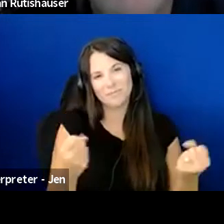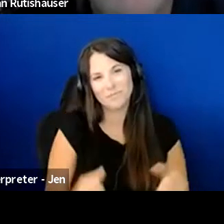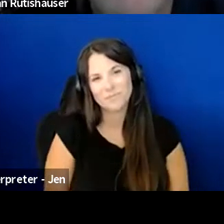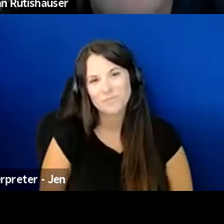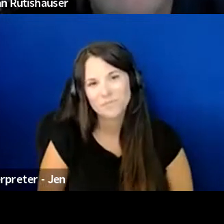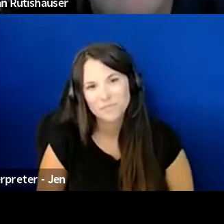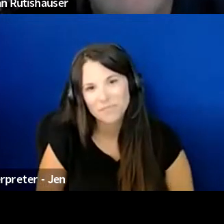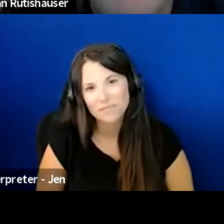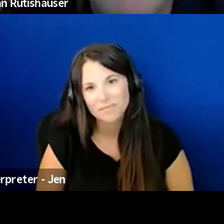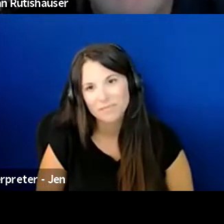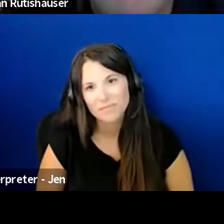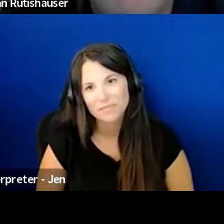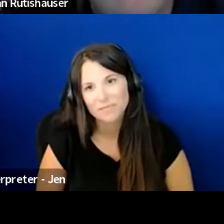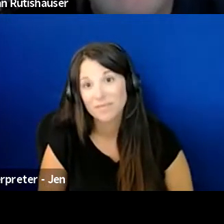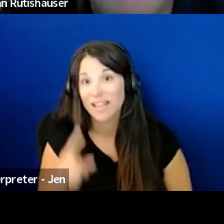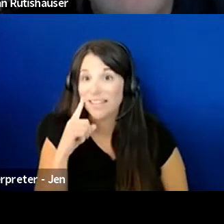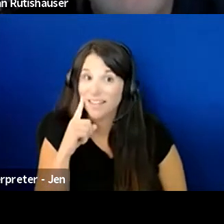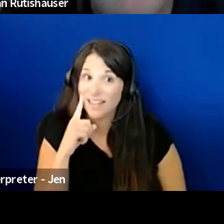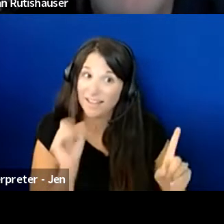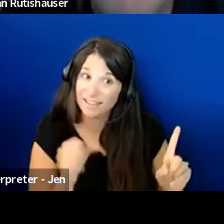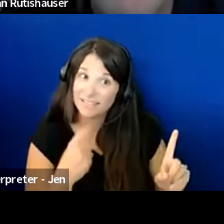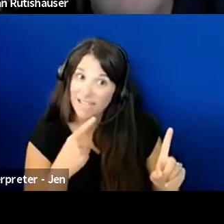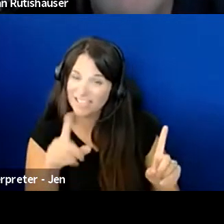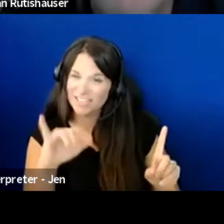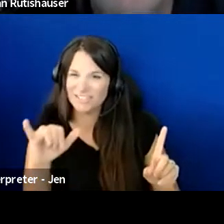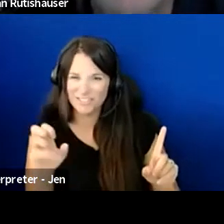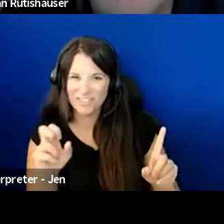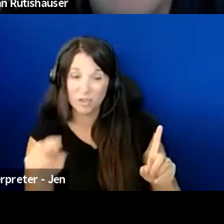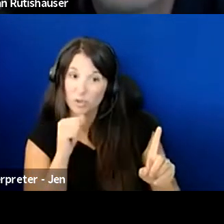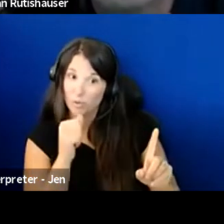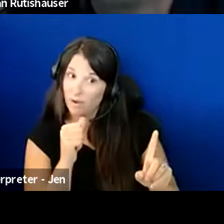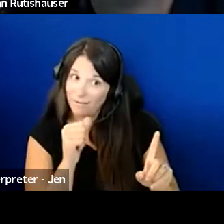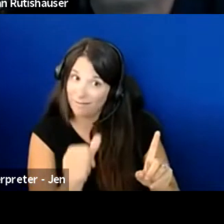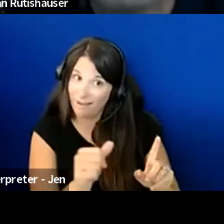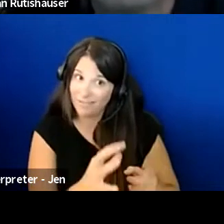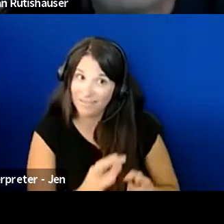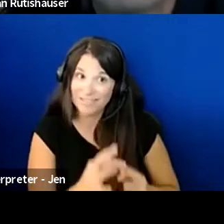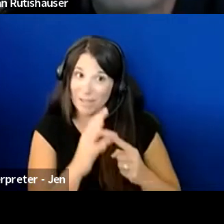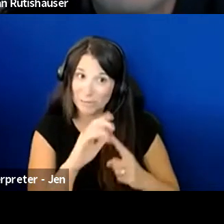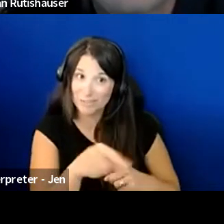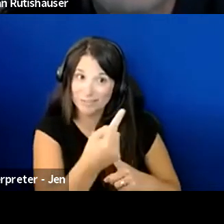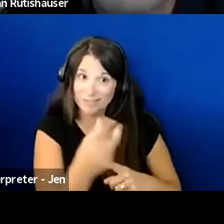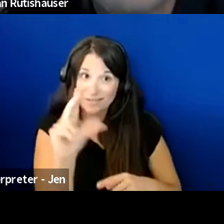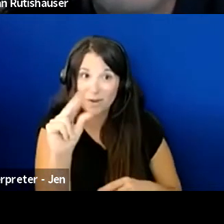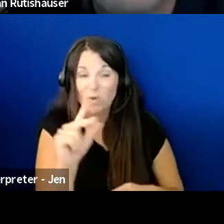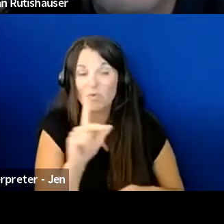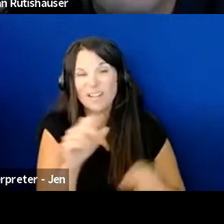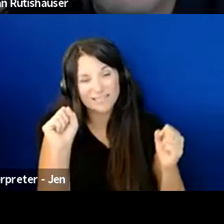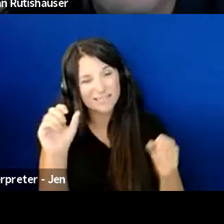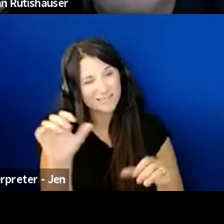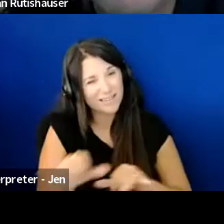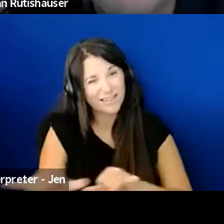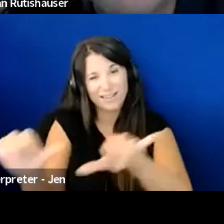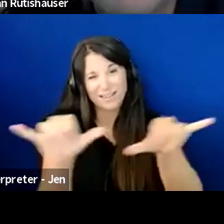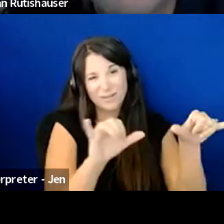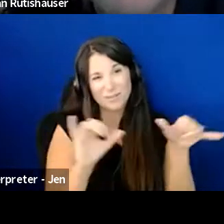I think I can confidently say you are not the exception being a facilitator. I've heard the same story from a lot of our instructors who have